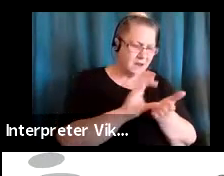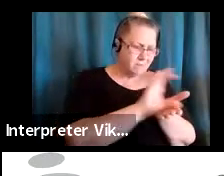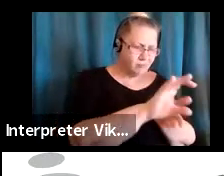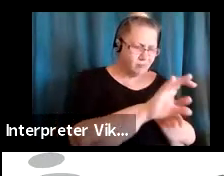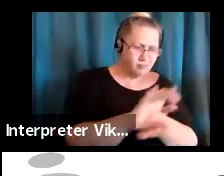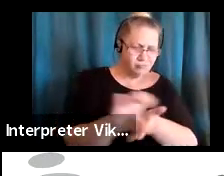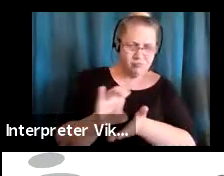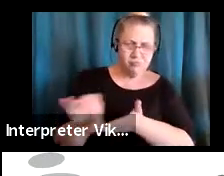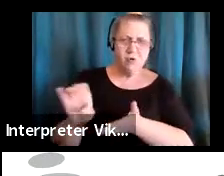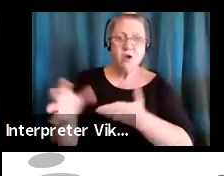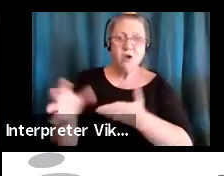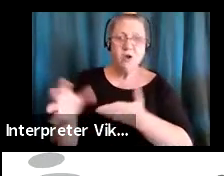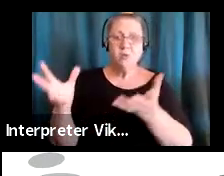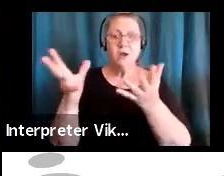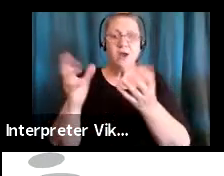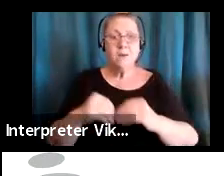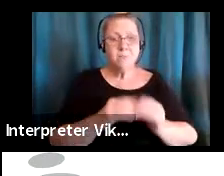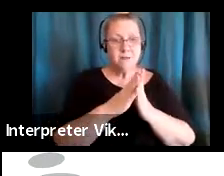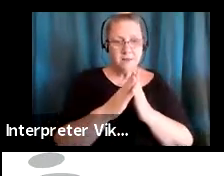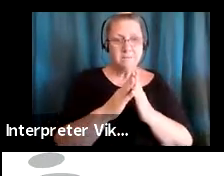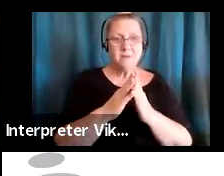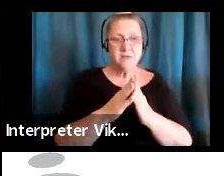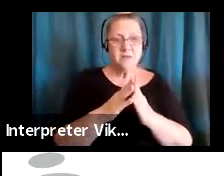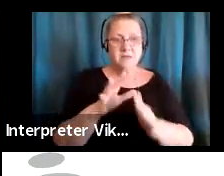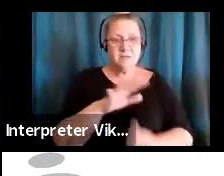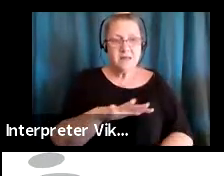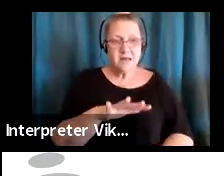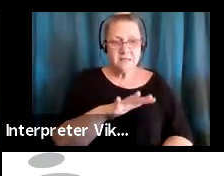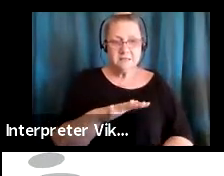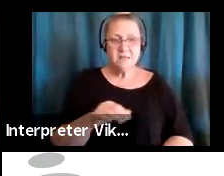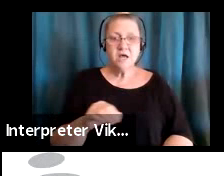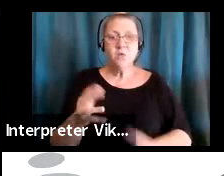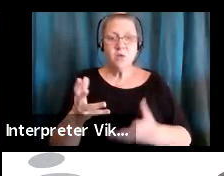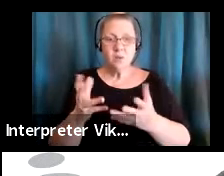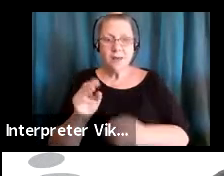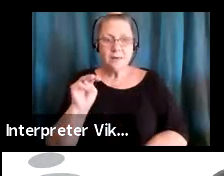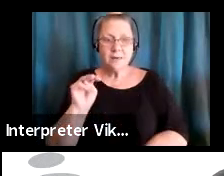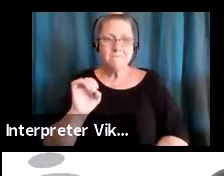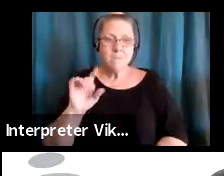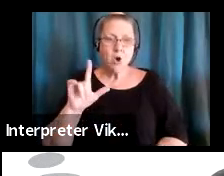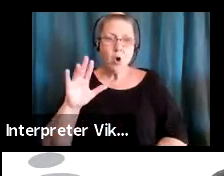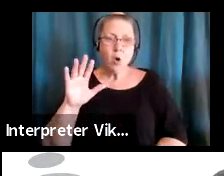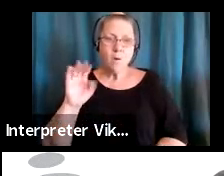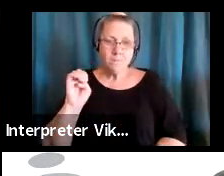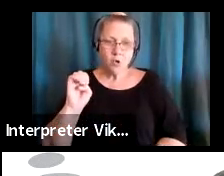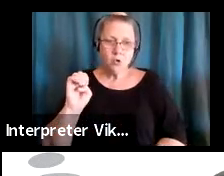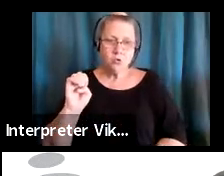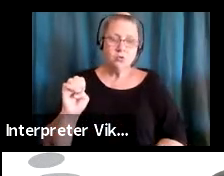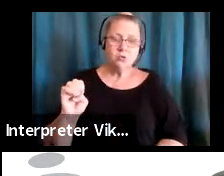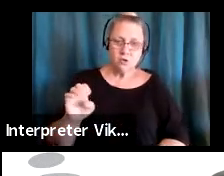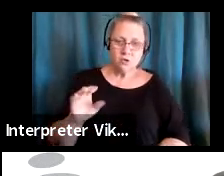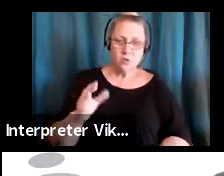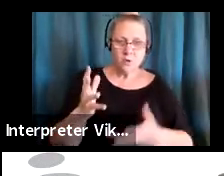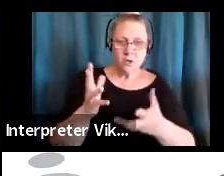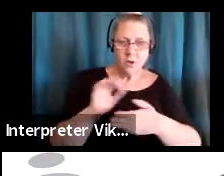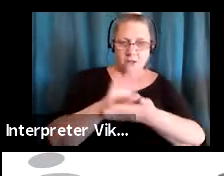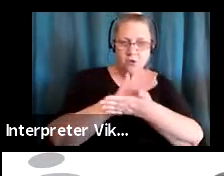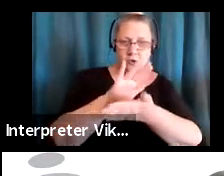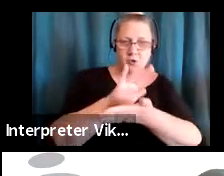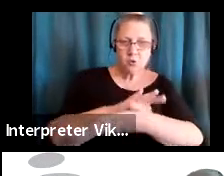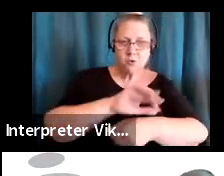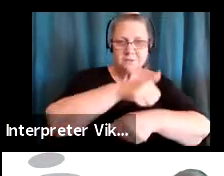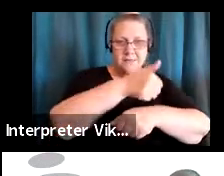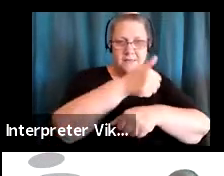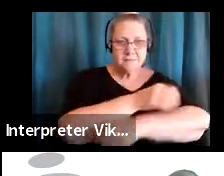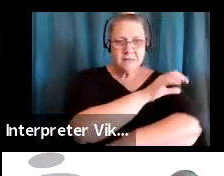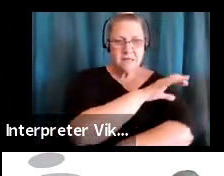sites. We want to do more mobile. So as the counties tell us about the unique ways to reach the individuals that they have been working with for